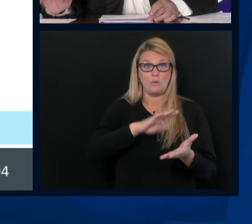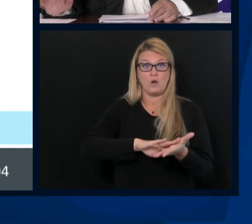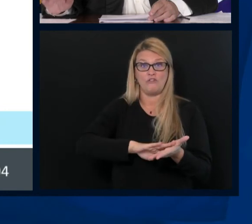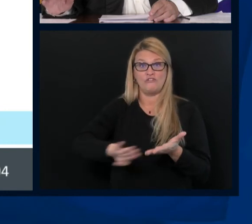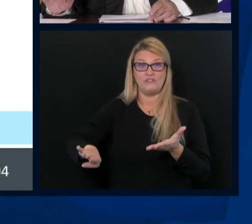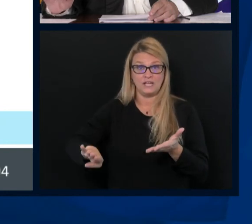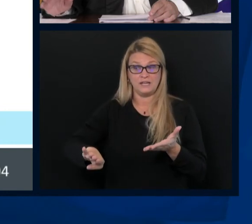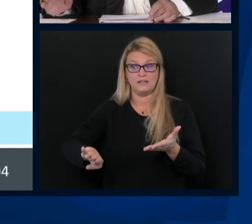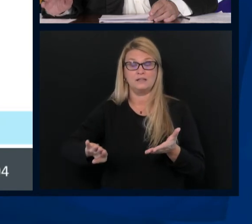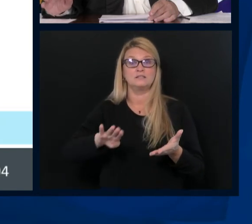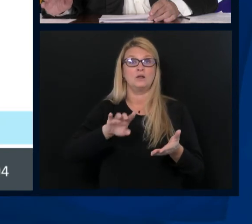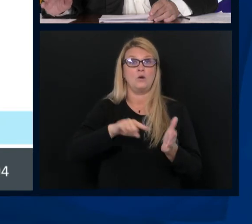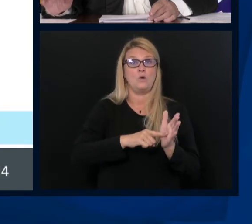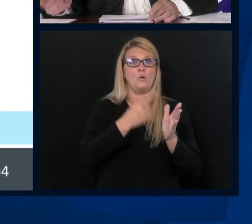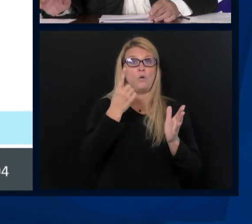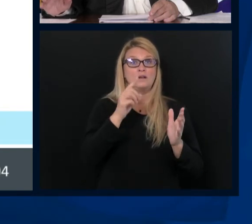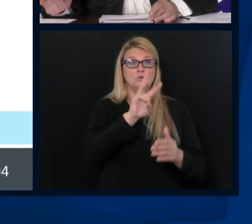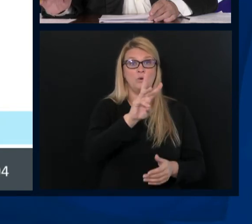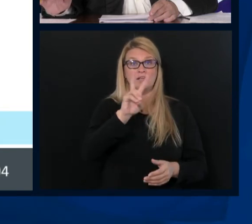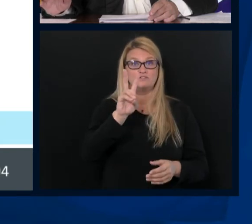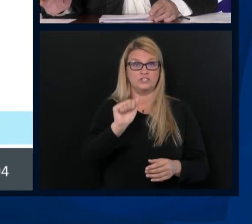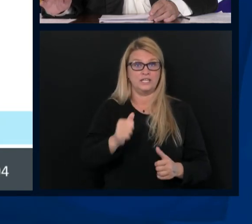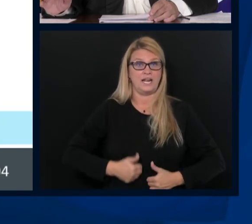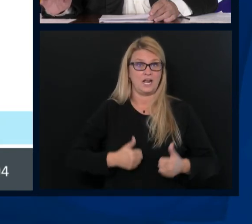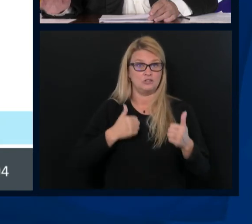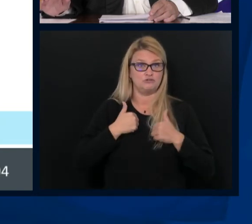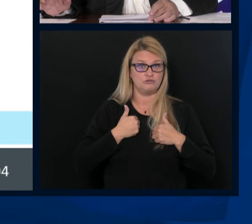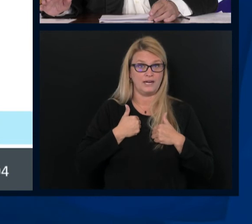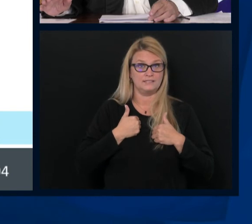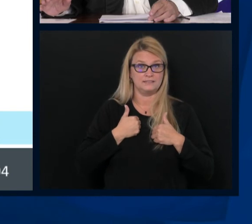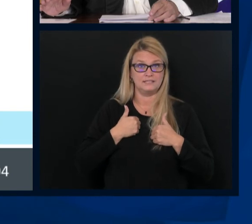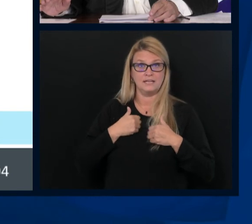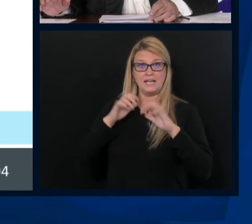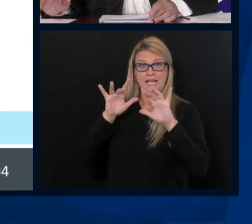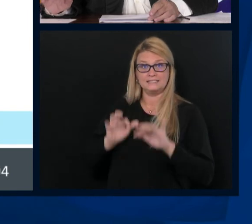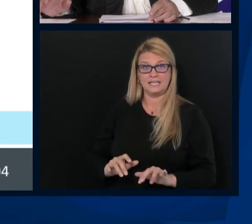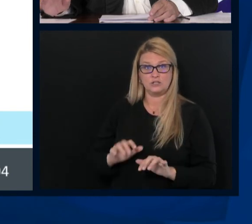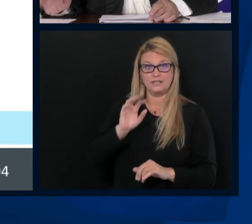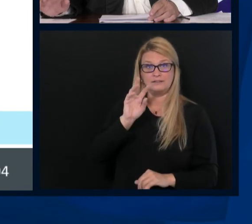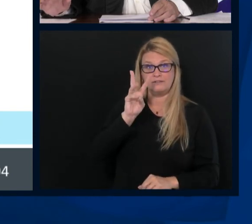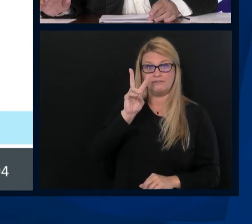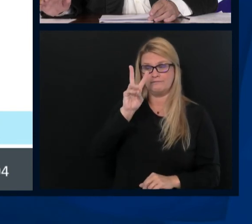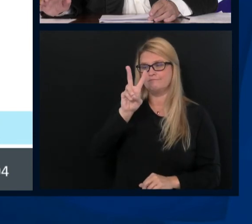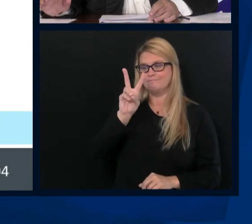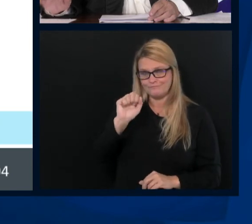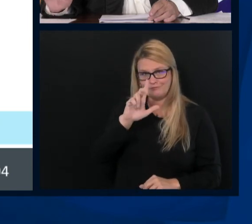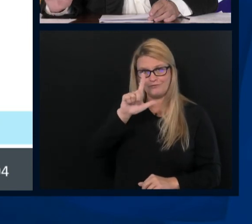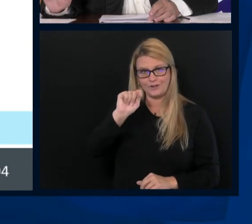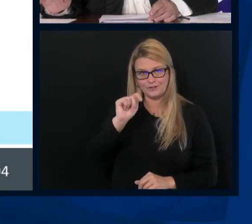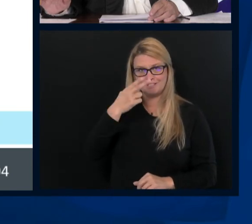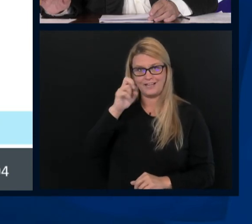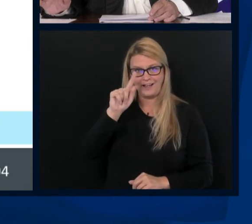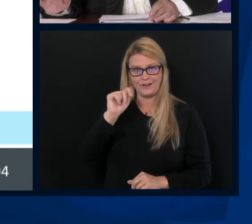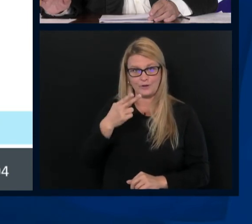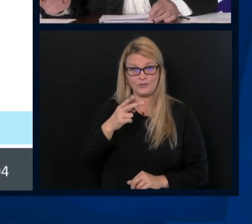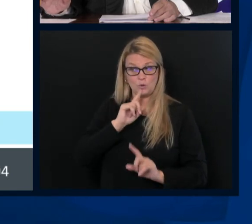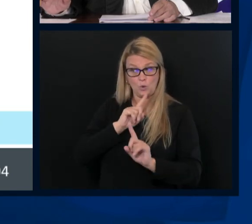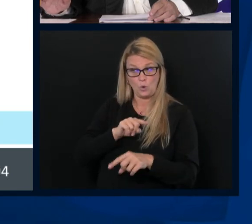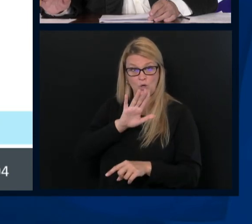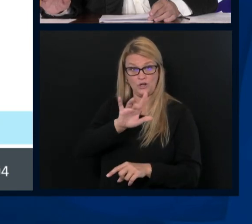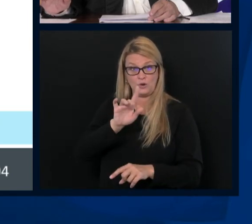West Virginia address is entered on the Vault Health site. And to order your kit and see all the